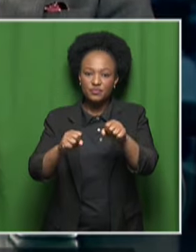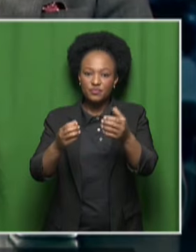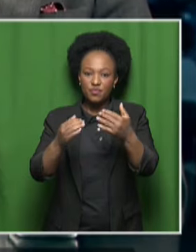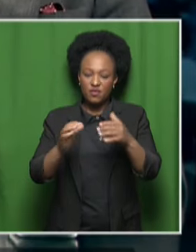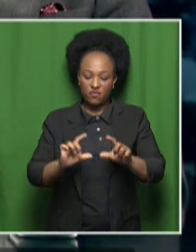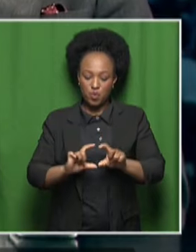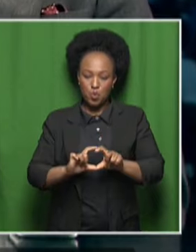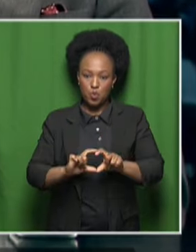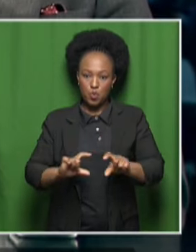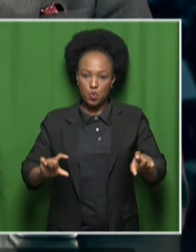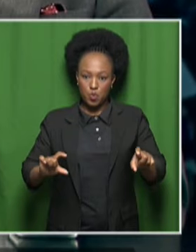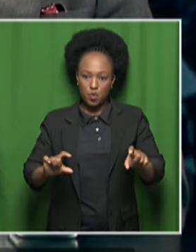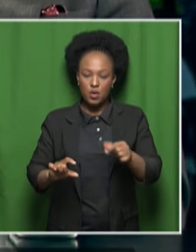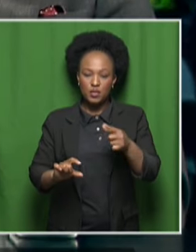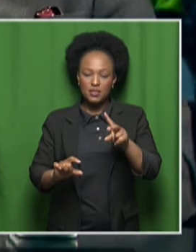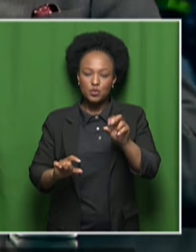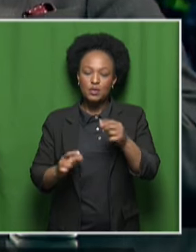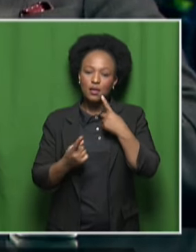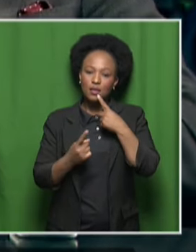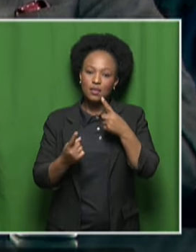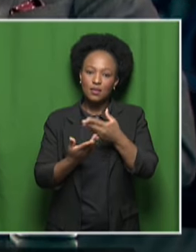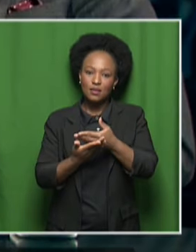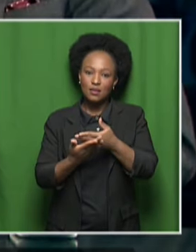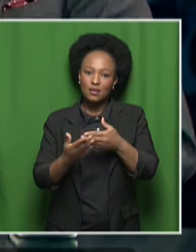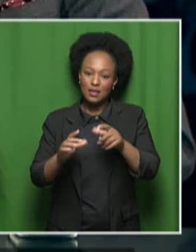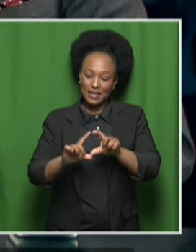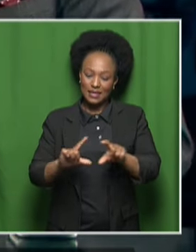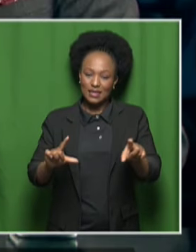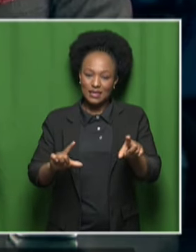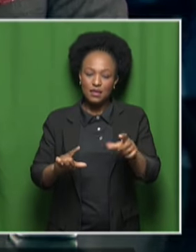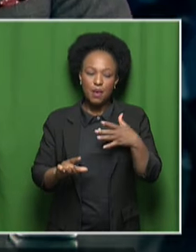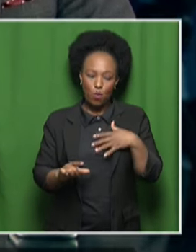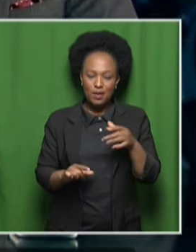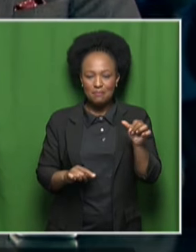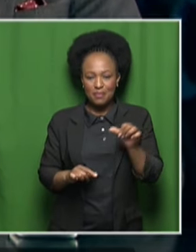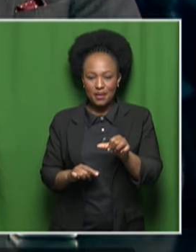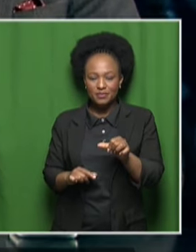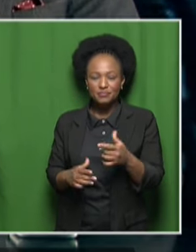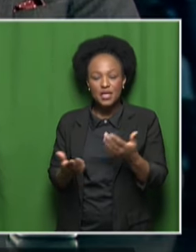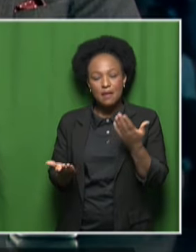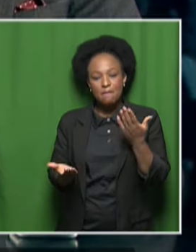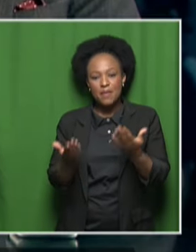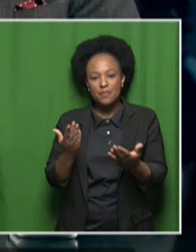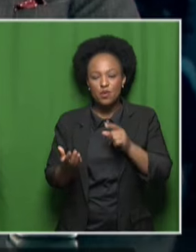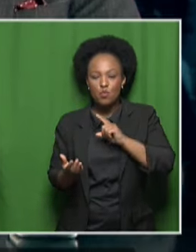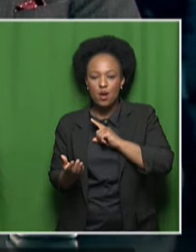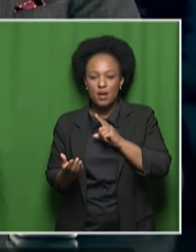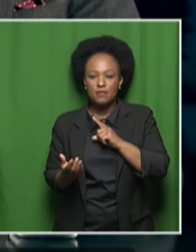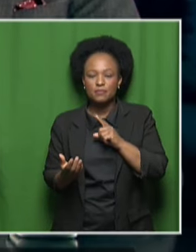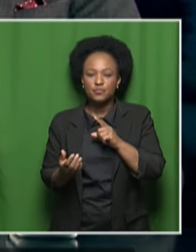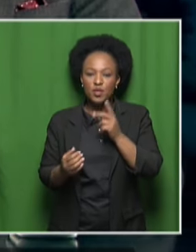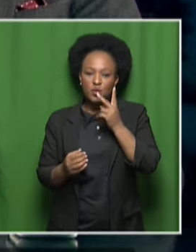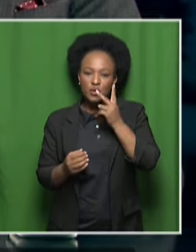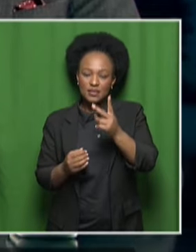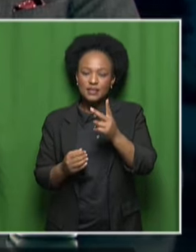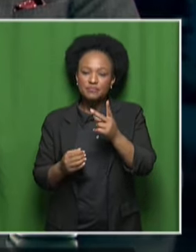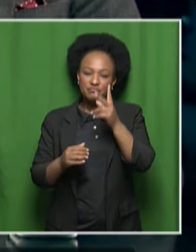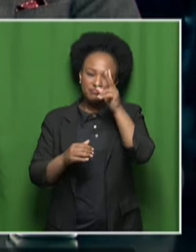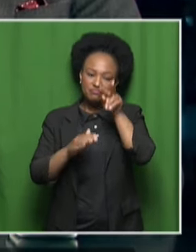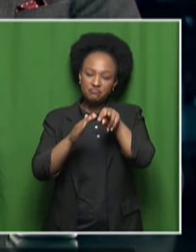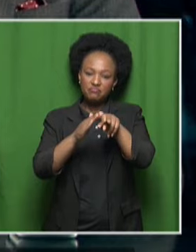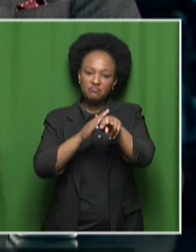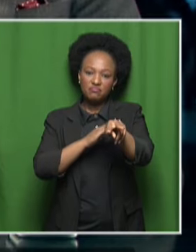of the G20 declaration. Actually, that's where I wanted to take you to say, perhaps that's partly why you're starting to see that projection forward